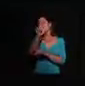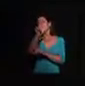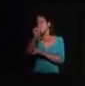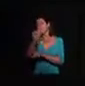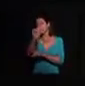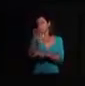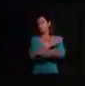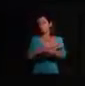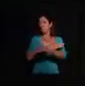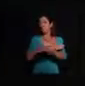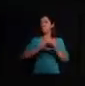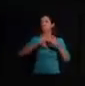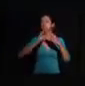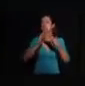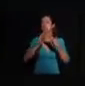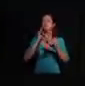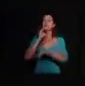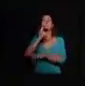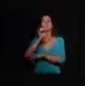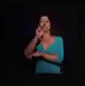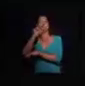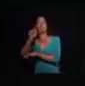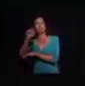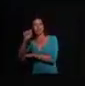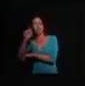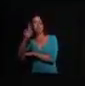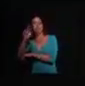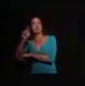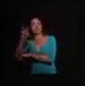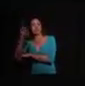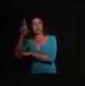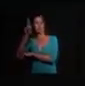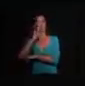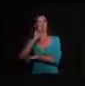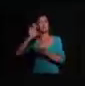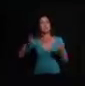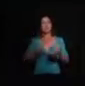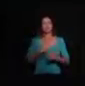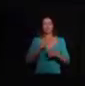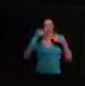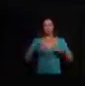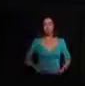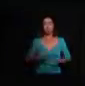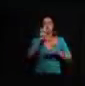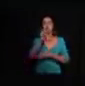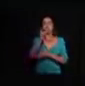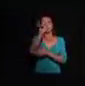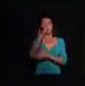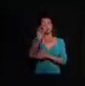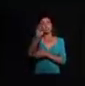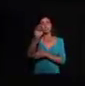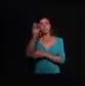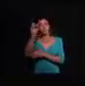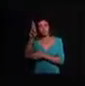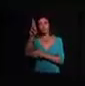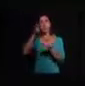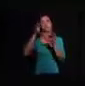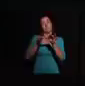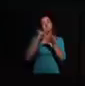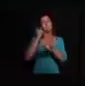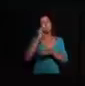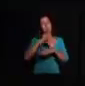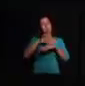Columbia. My name is Jenna Rader, and I will be your host this evening. We have Sandy Baker, who is our interpreter as well.